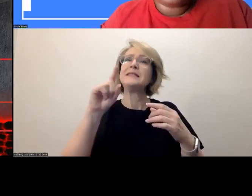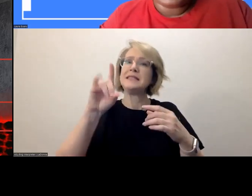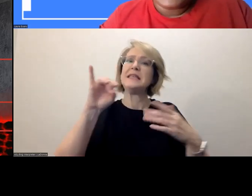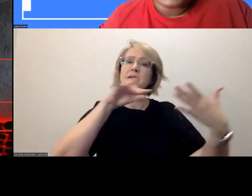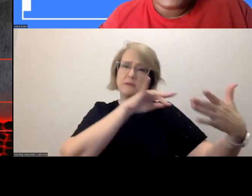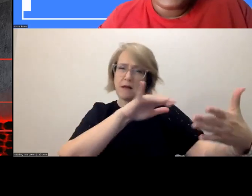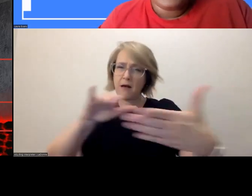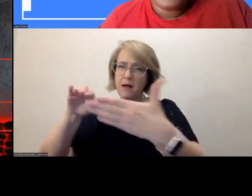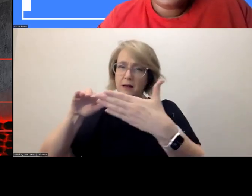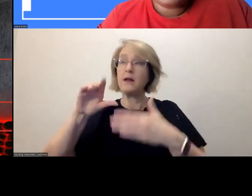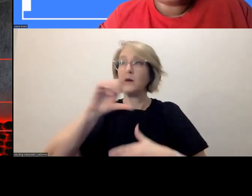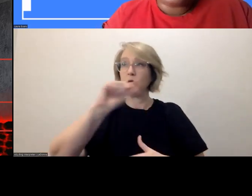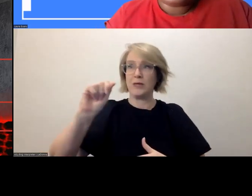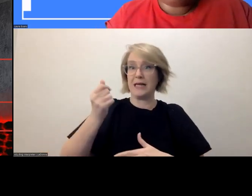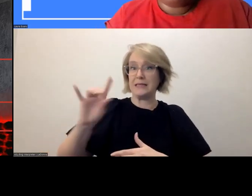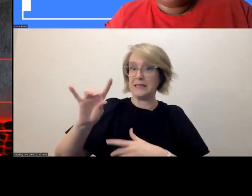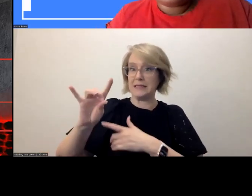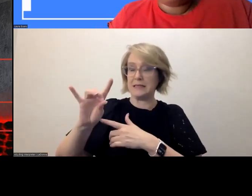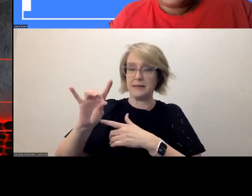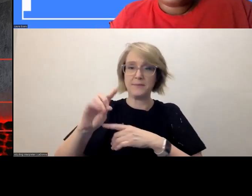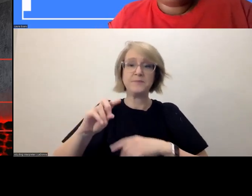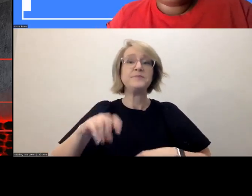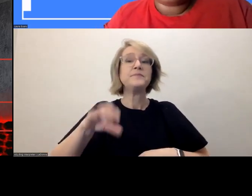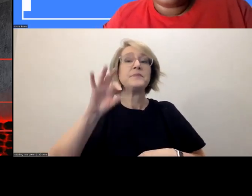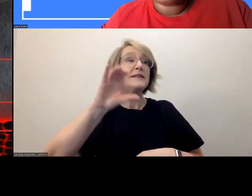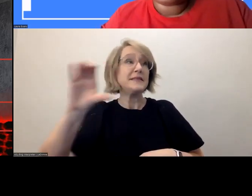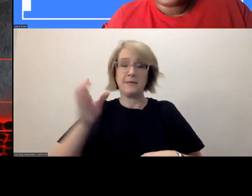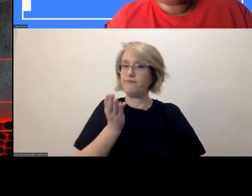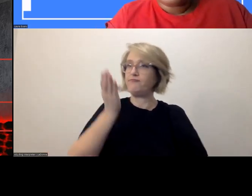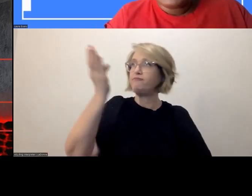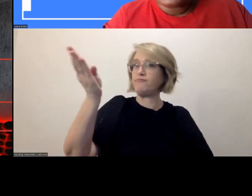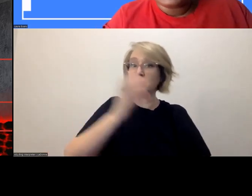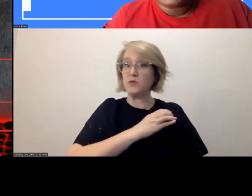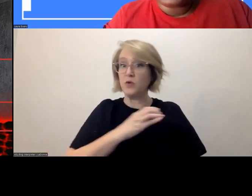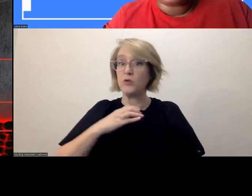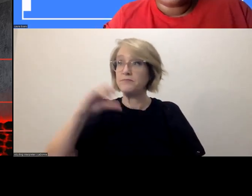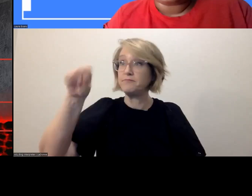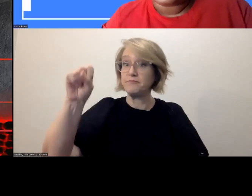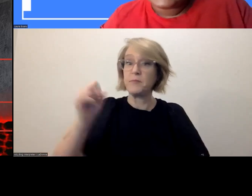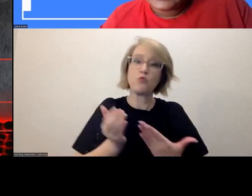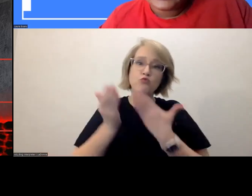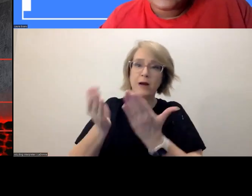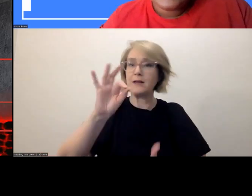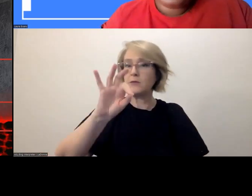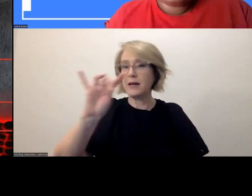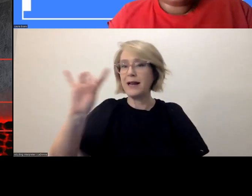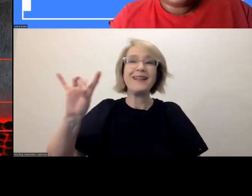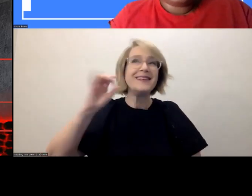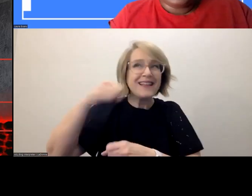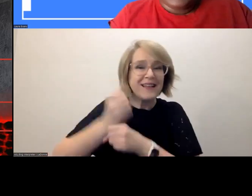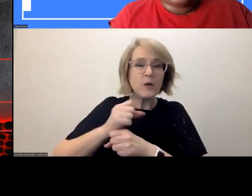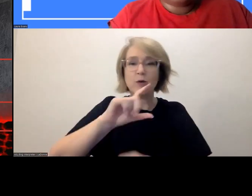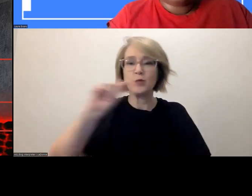was passed in 2018. The FCC submitted their report to Congress recommending 988 in 2019.